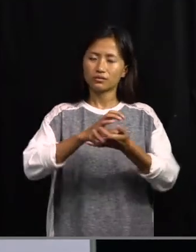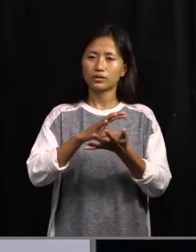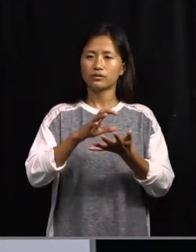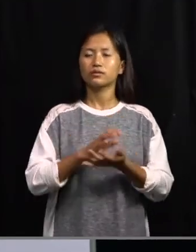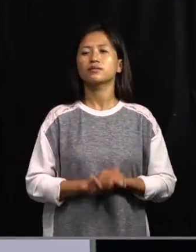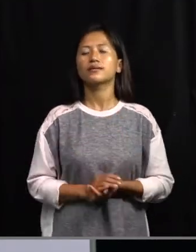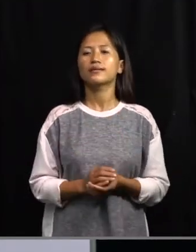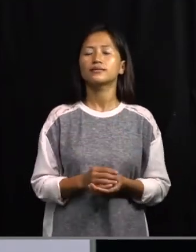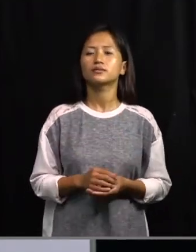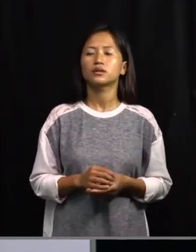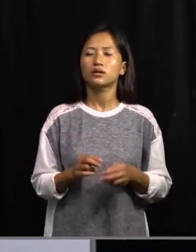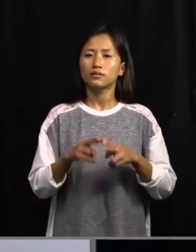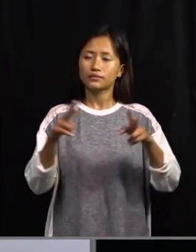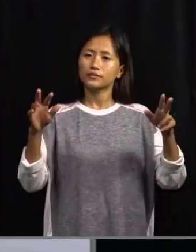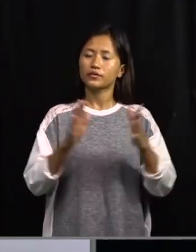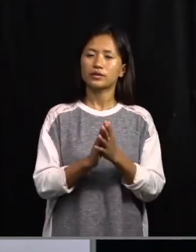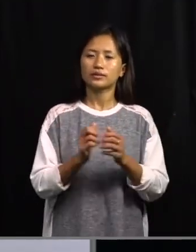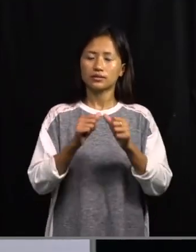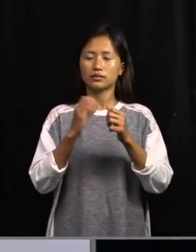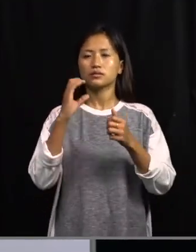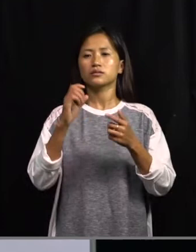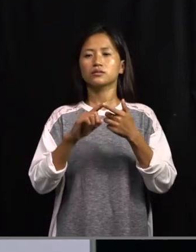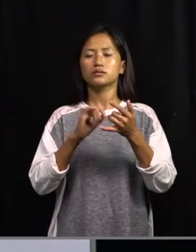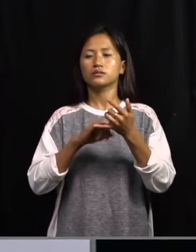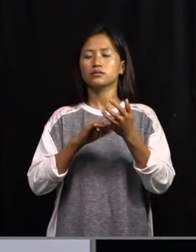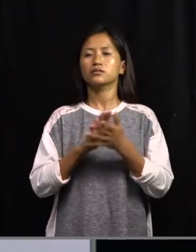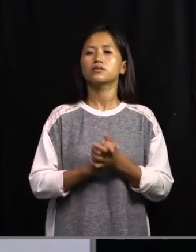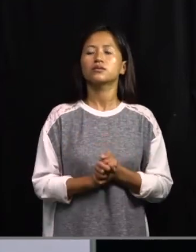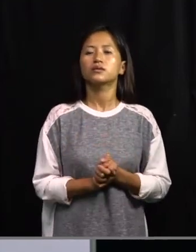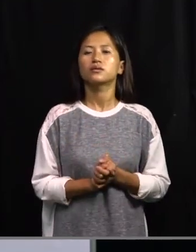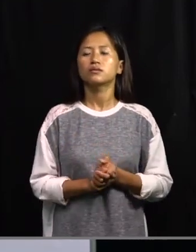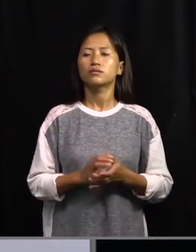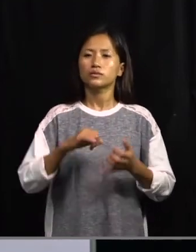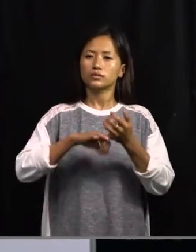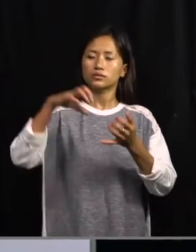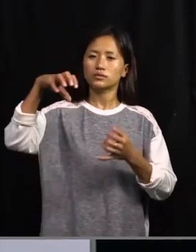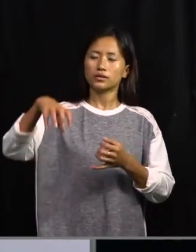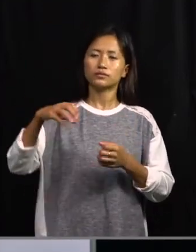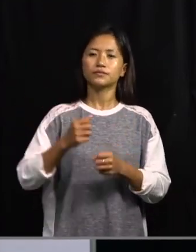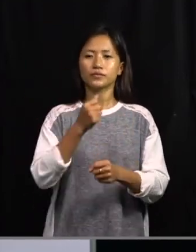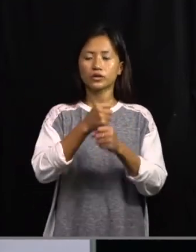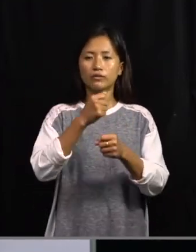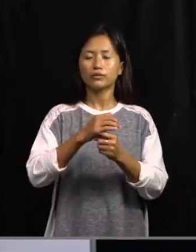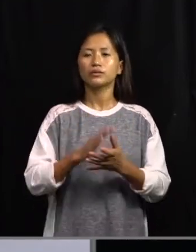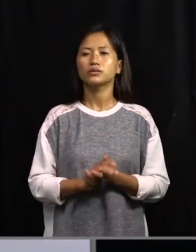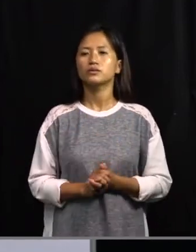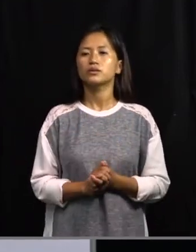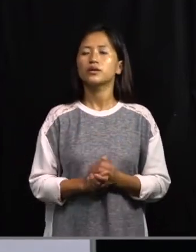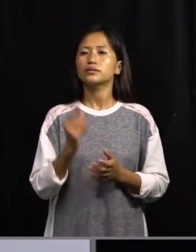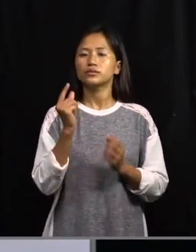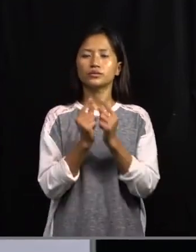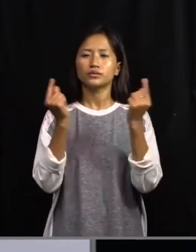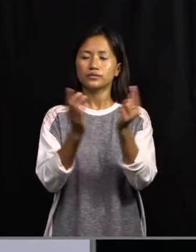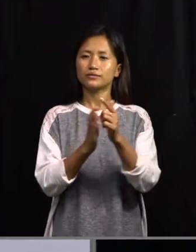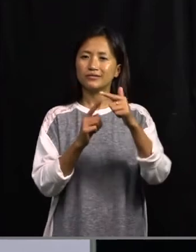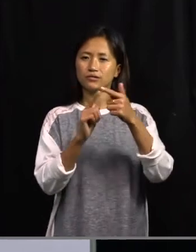their assets. But now they are recovering back all these loans from the state governments and union territories. And therefore,